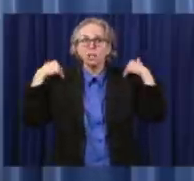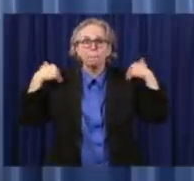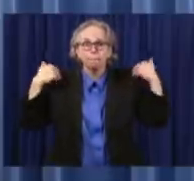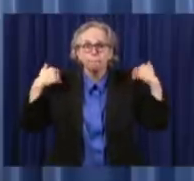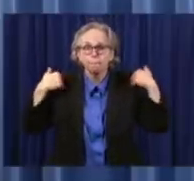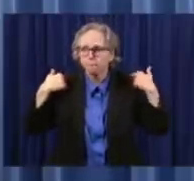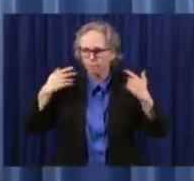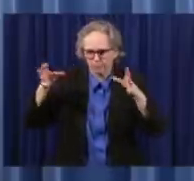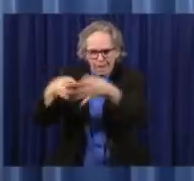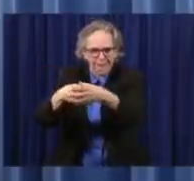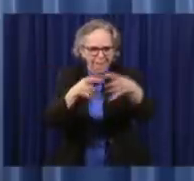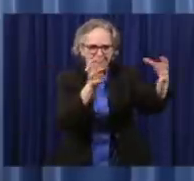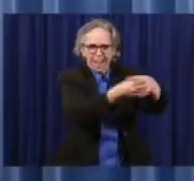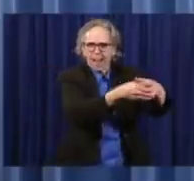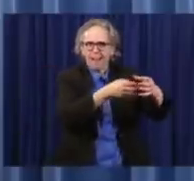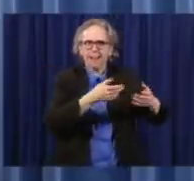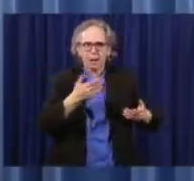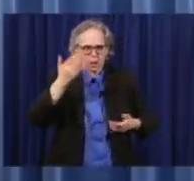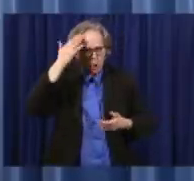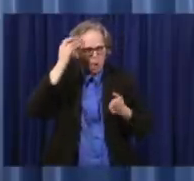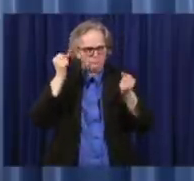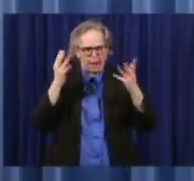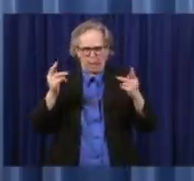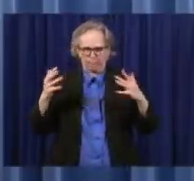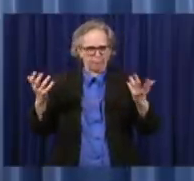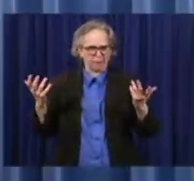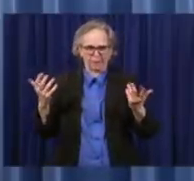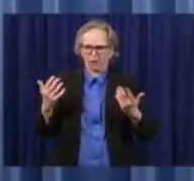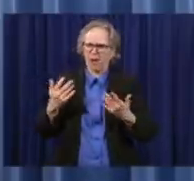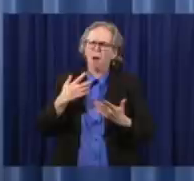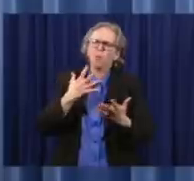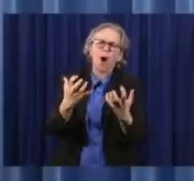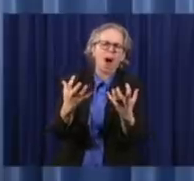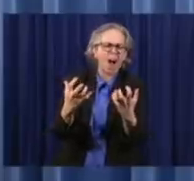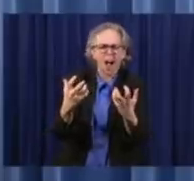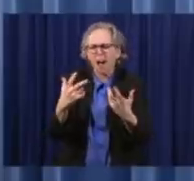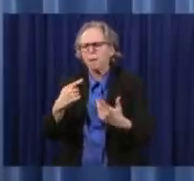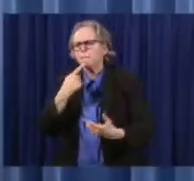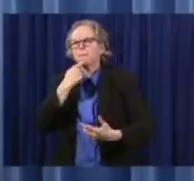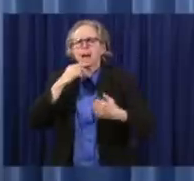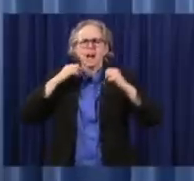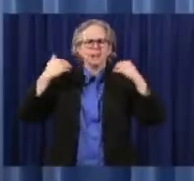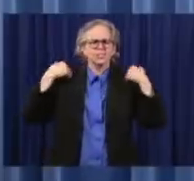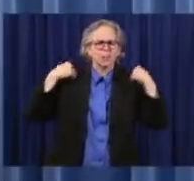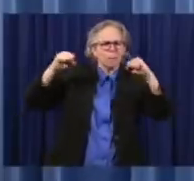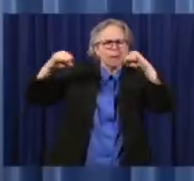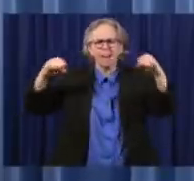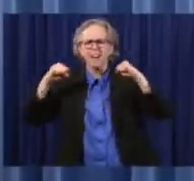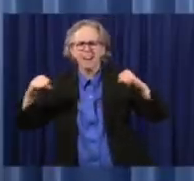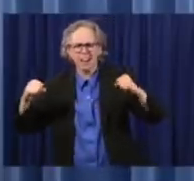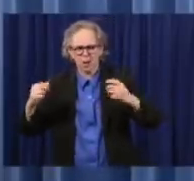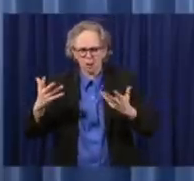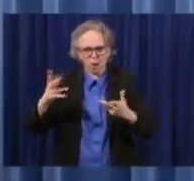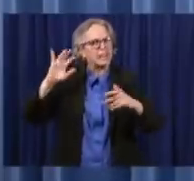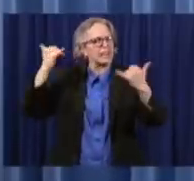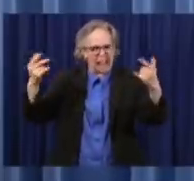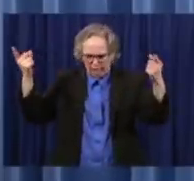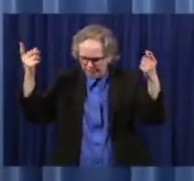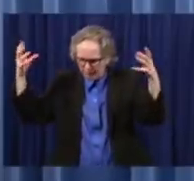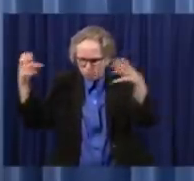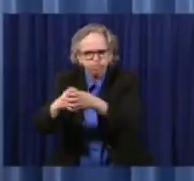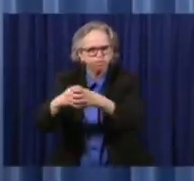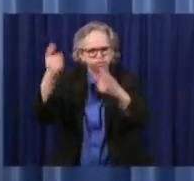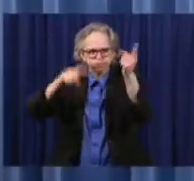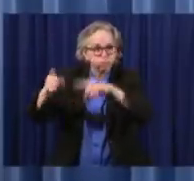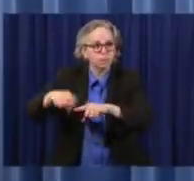know many people go to gyms, they miss their gym. putting a working group together. Theater and arts is another